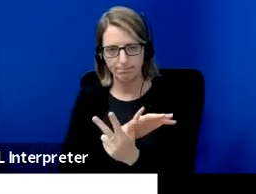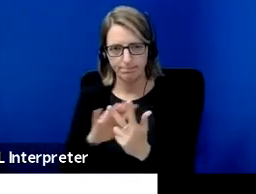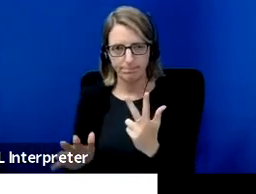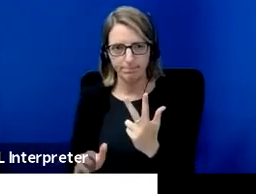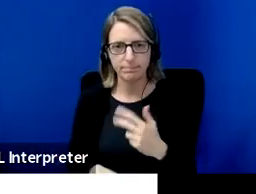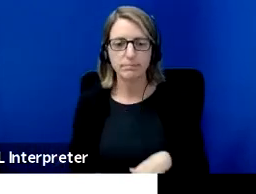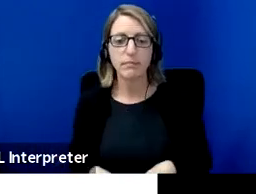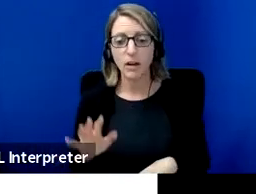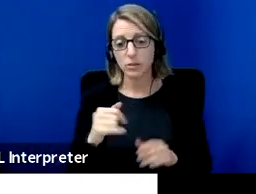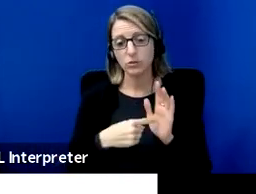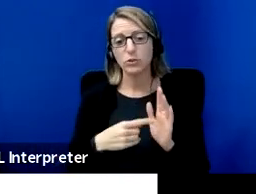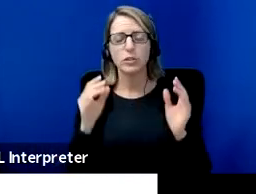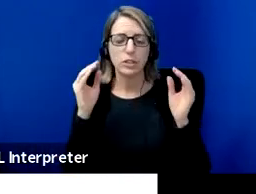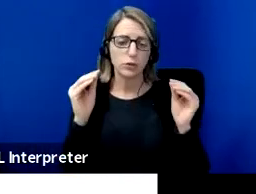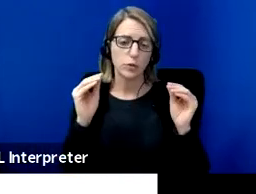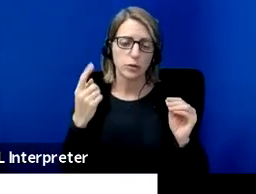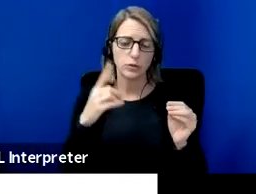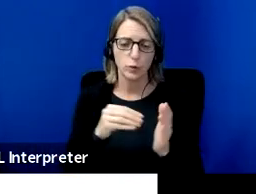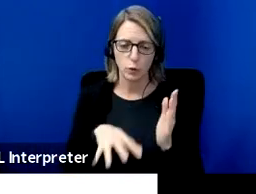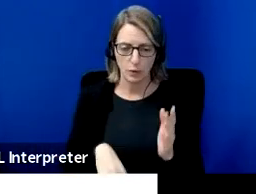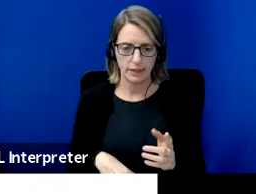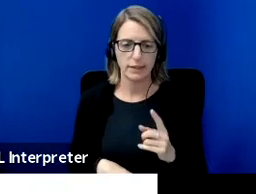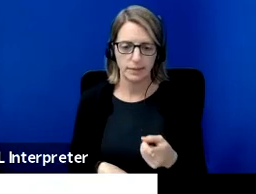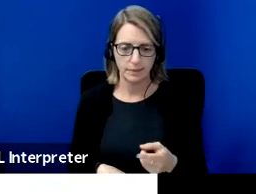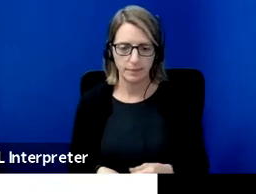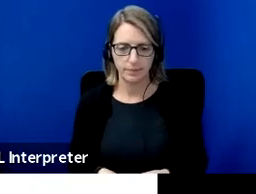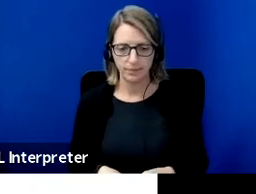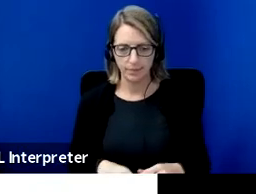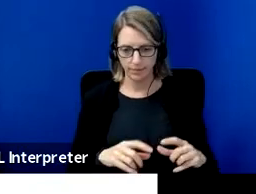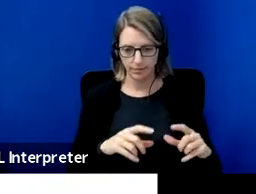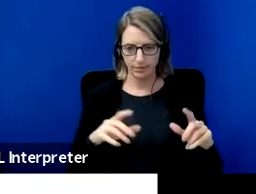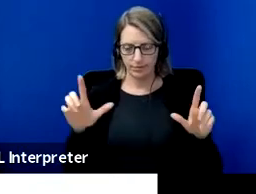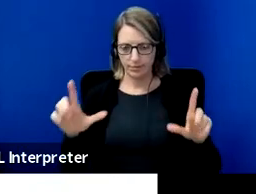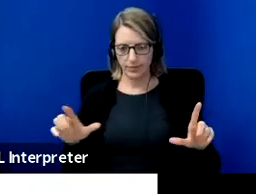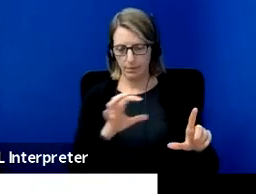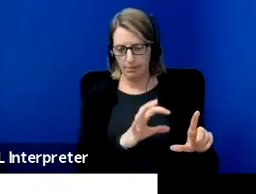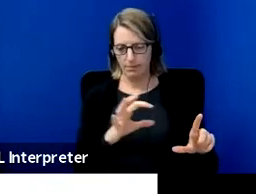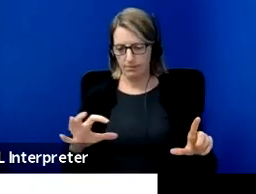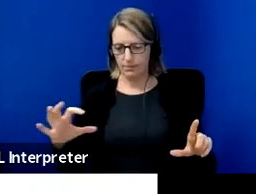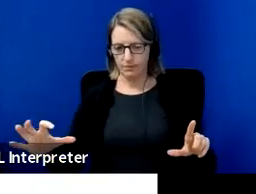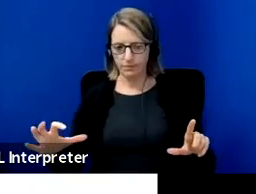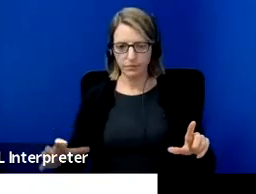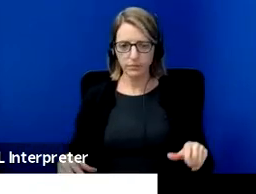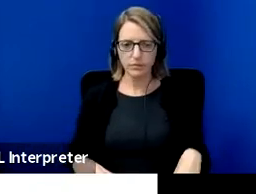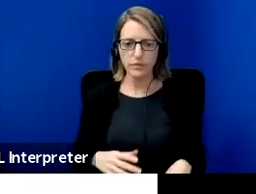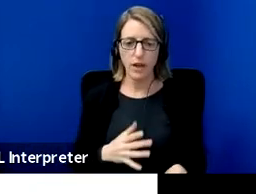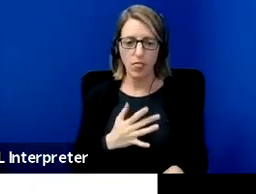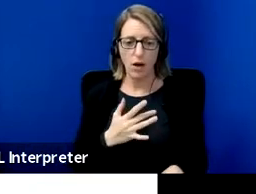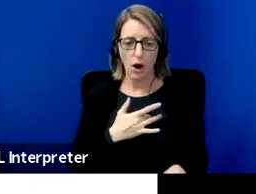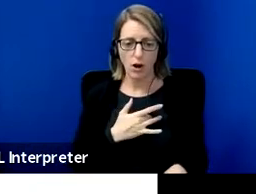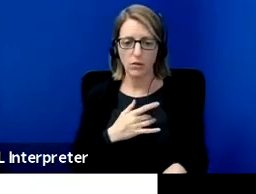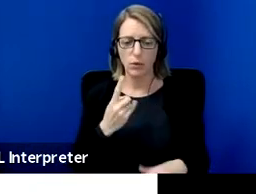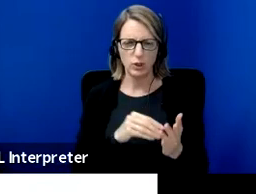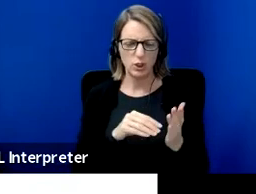students. Okay. You click the heart to assign it to students. Students respond using their